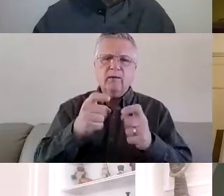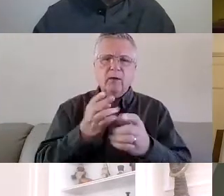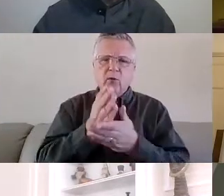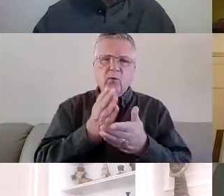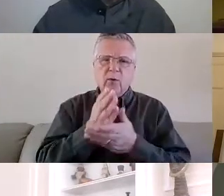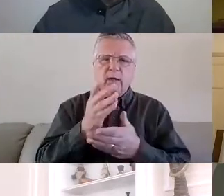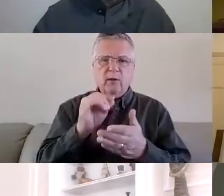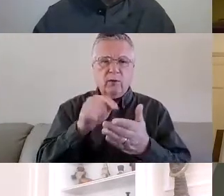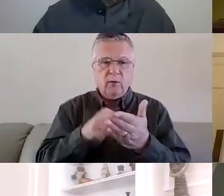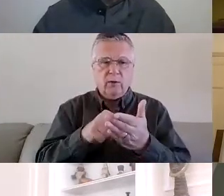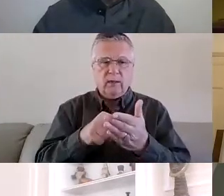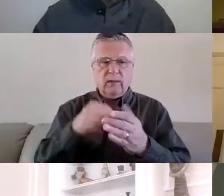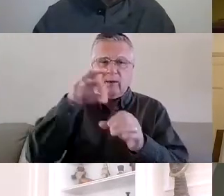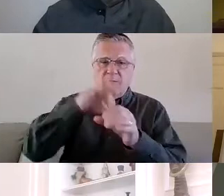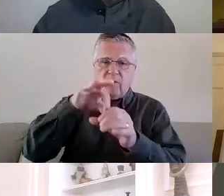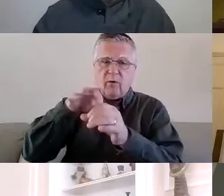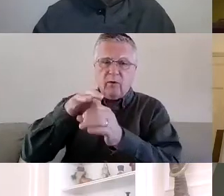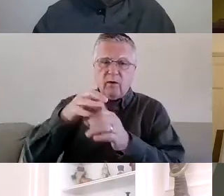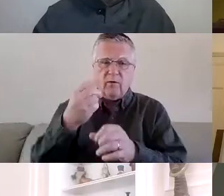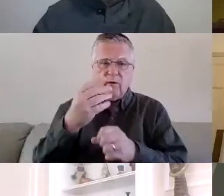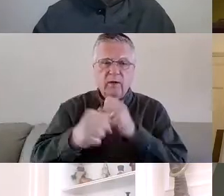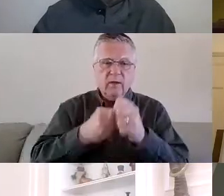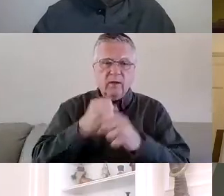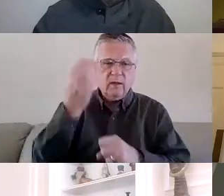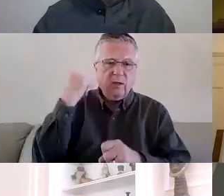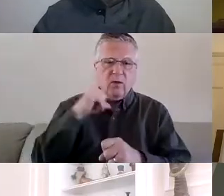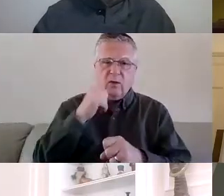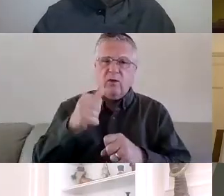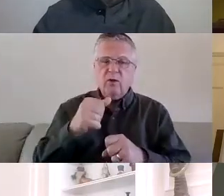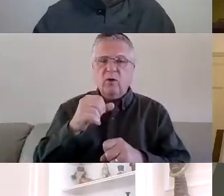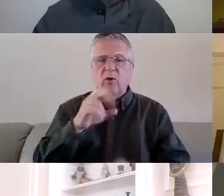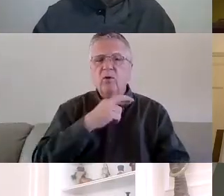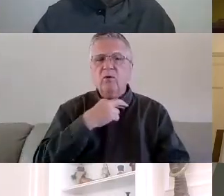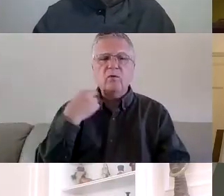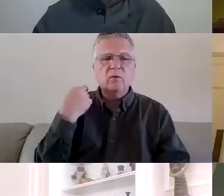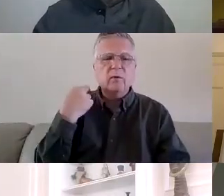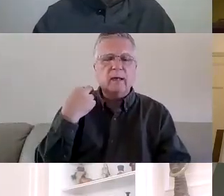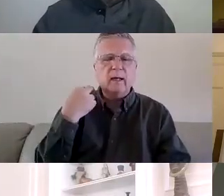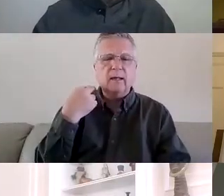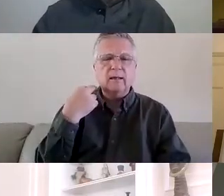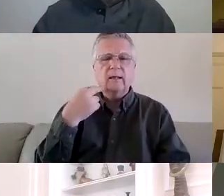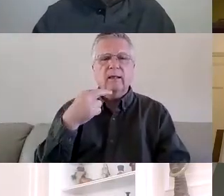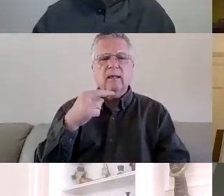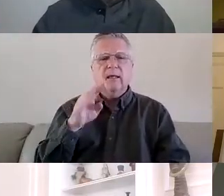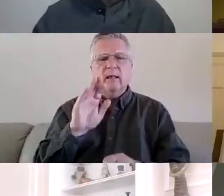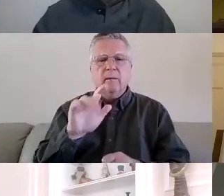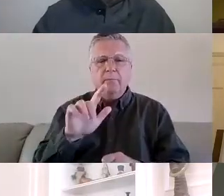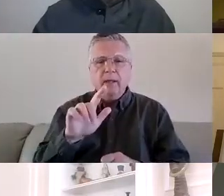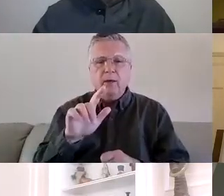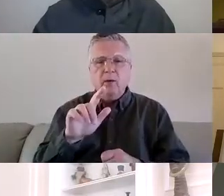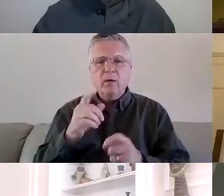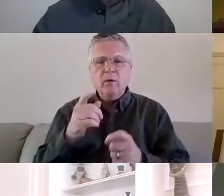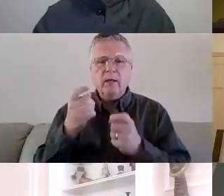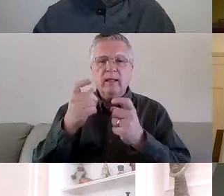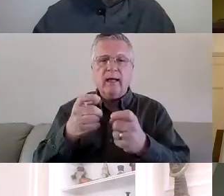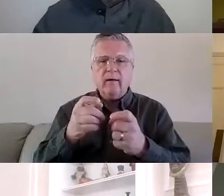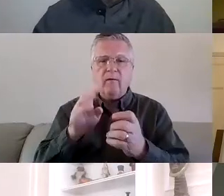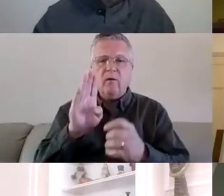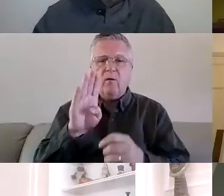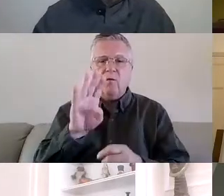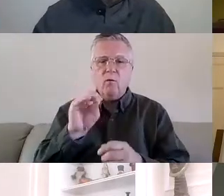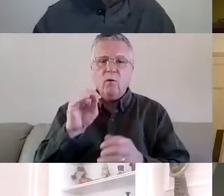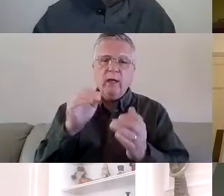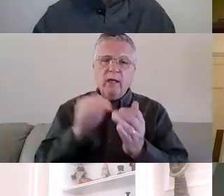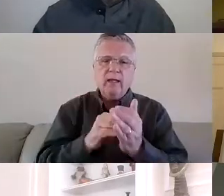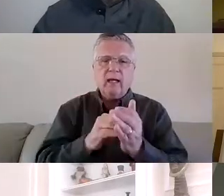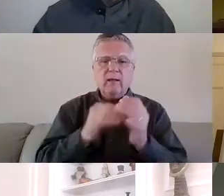voted for years ago, that it doesn't jeopardize the bill that gave 40,000 individuals